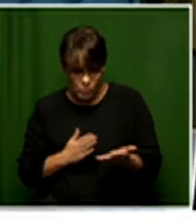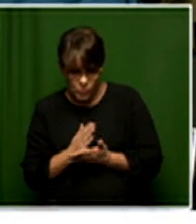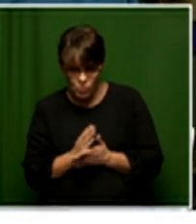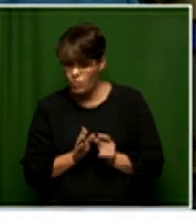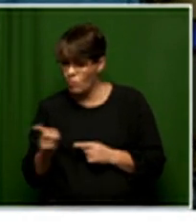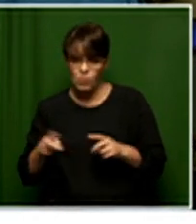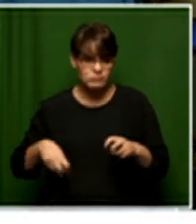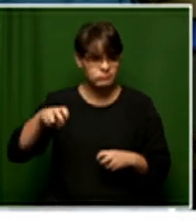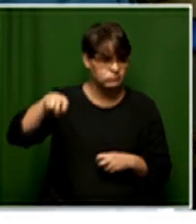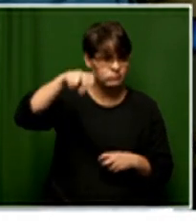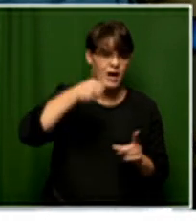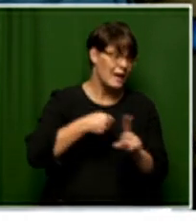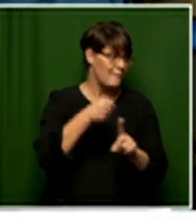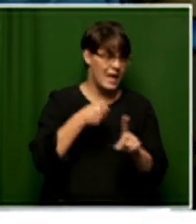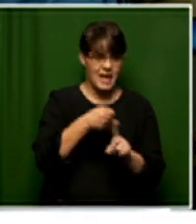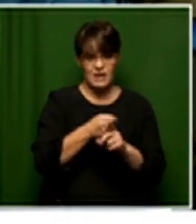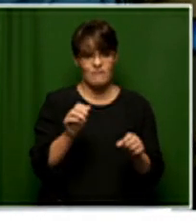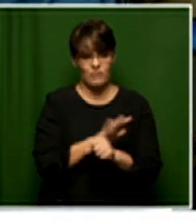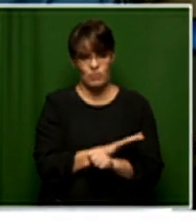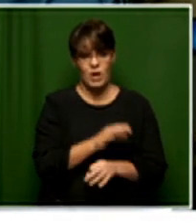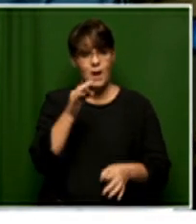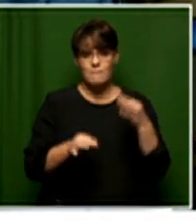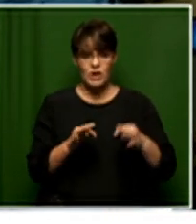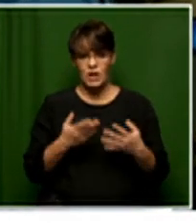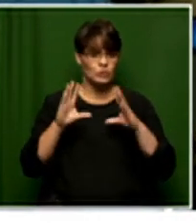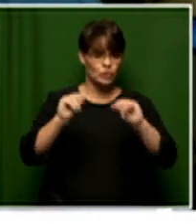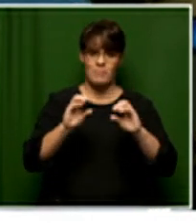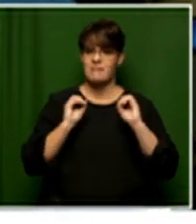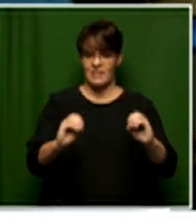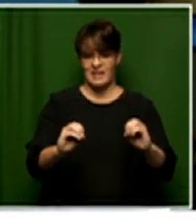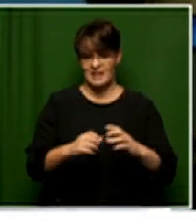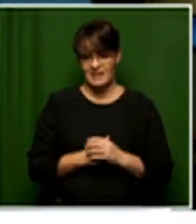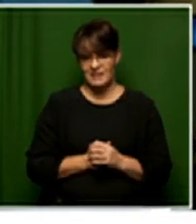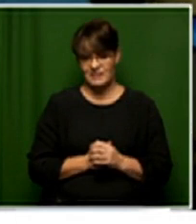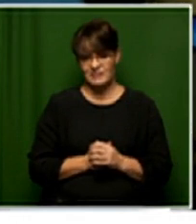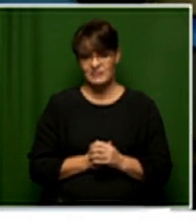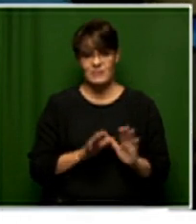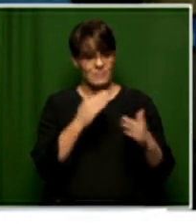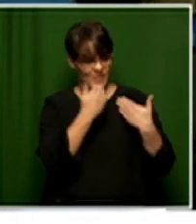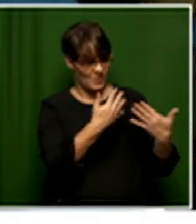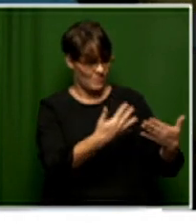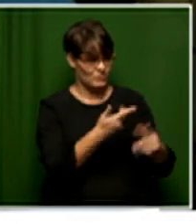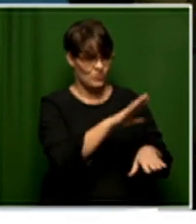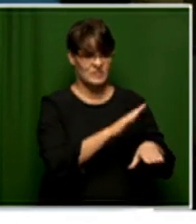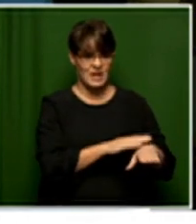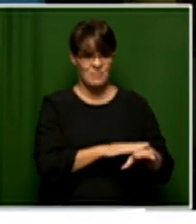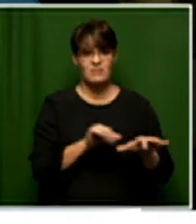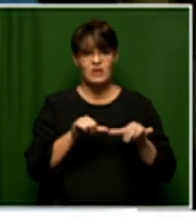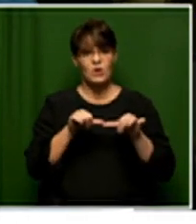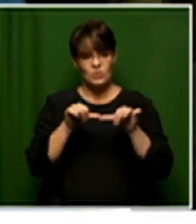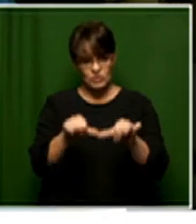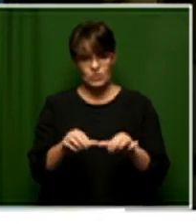and the length of KwaZulu-Natal campaigning. There was no political party that was stopped. All right, Precious Lukayeni, thanks so much for your time. I know you'll